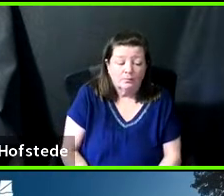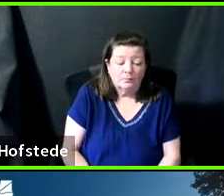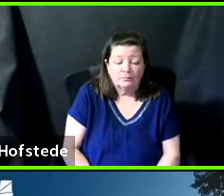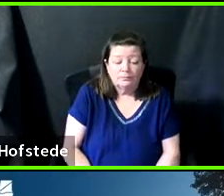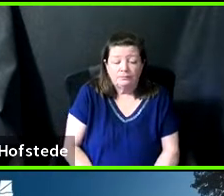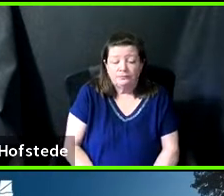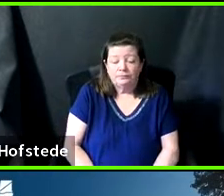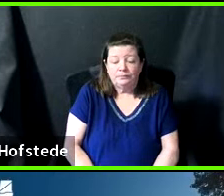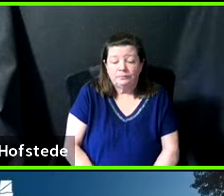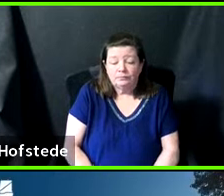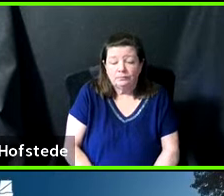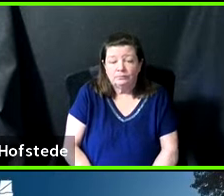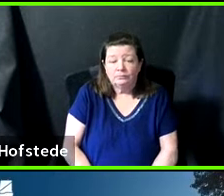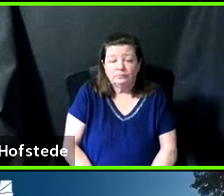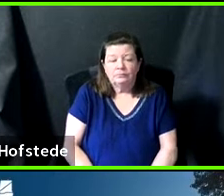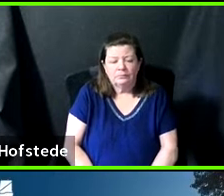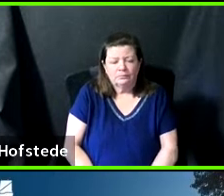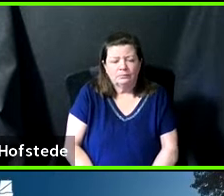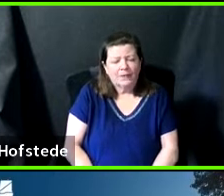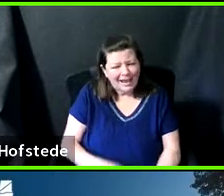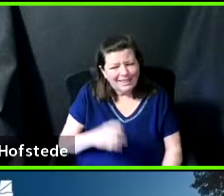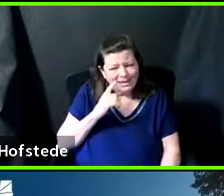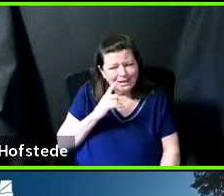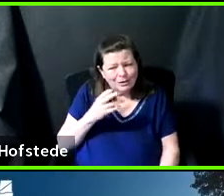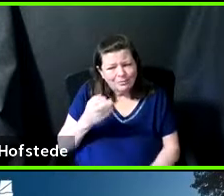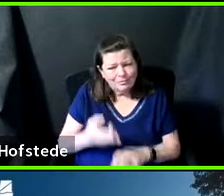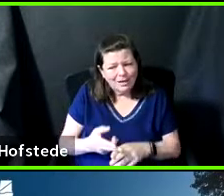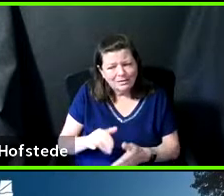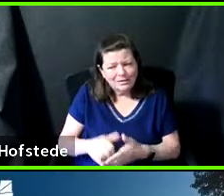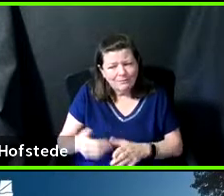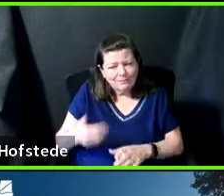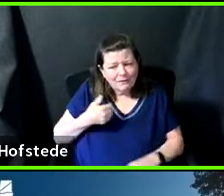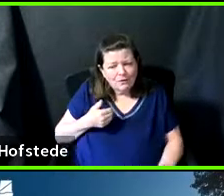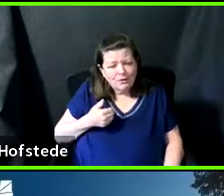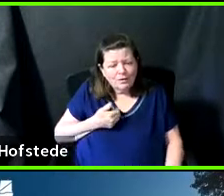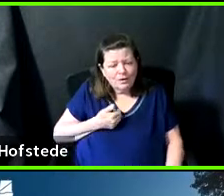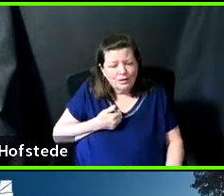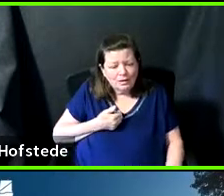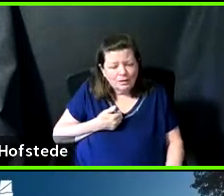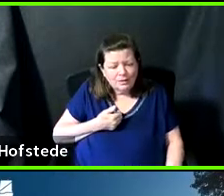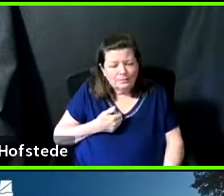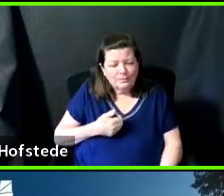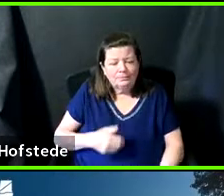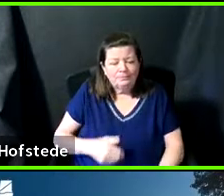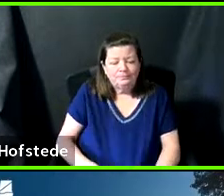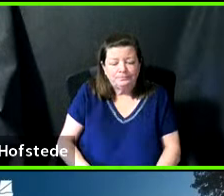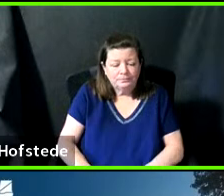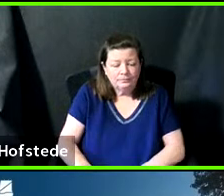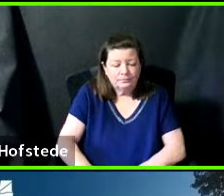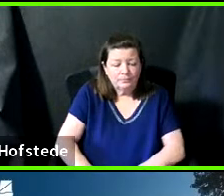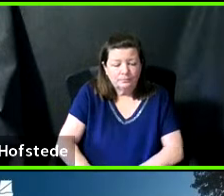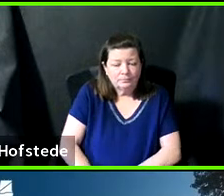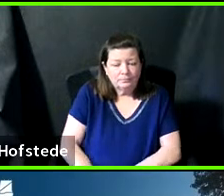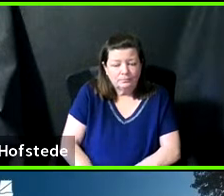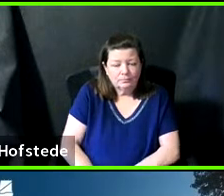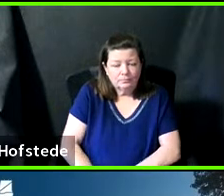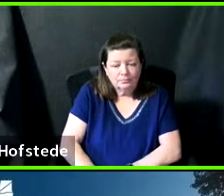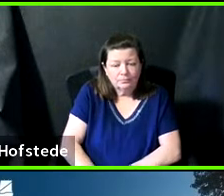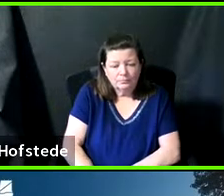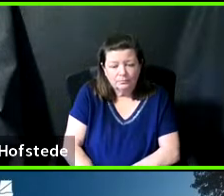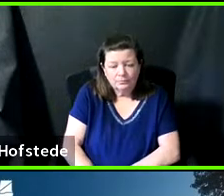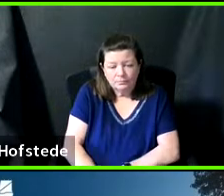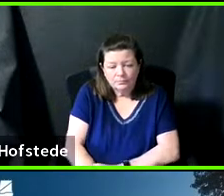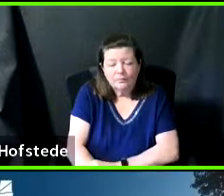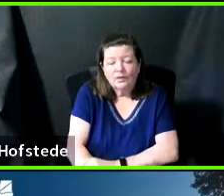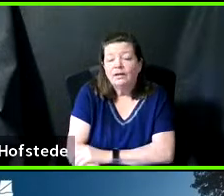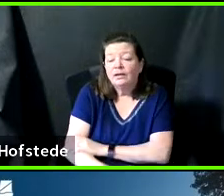I think you may have mentioned that before even. So thank you. Shannon, Jay. I can say something on that. So thank you for that,